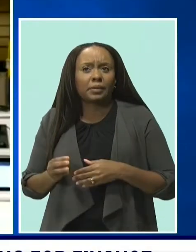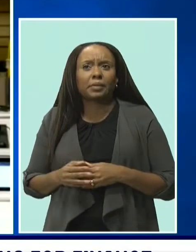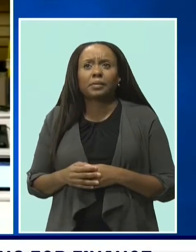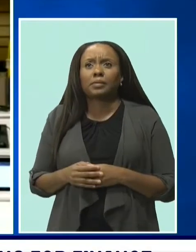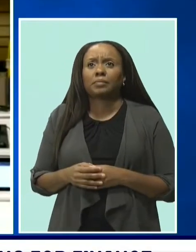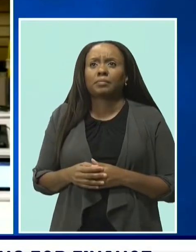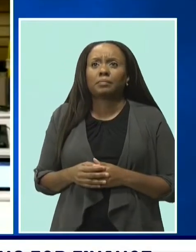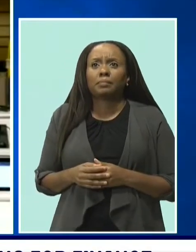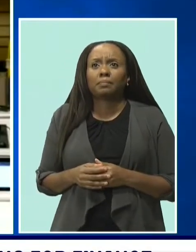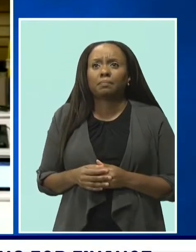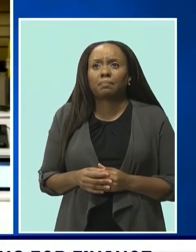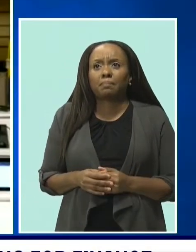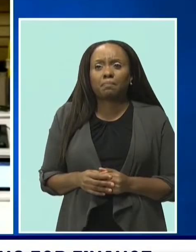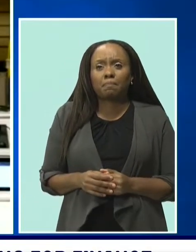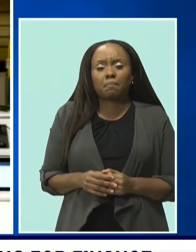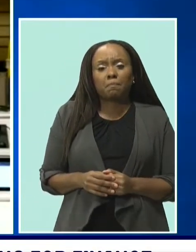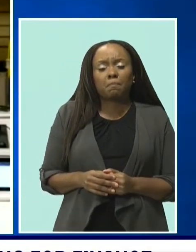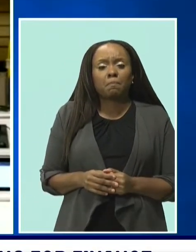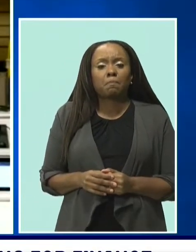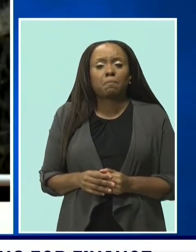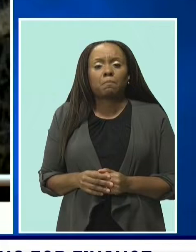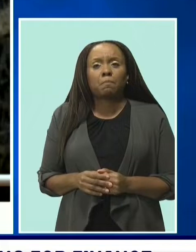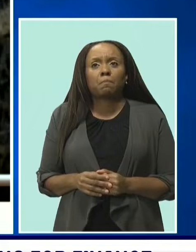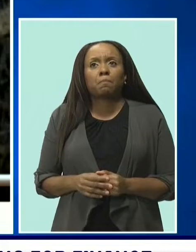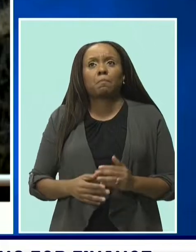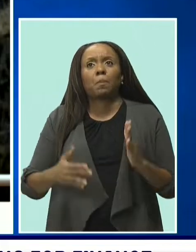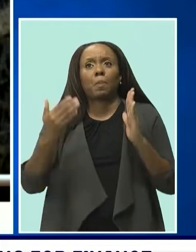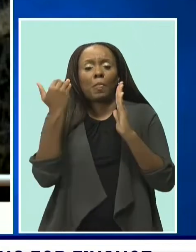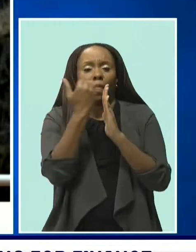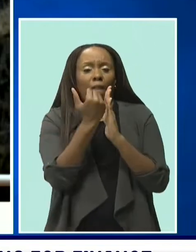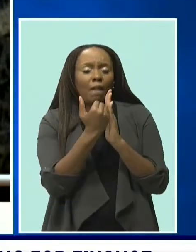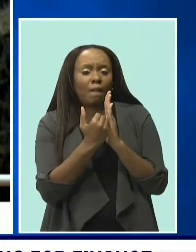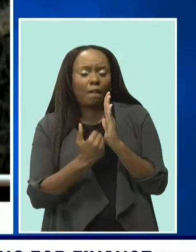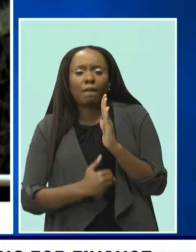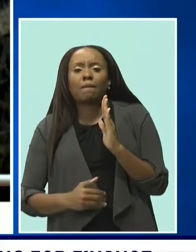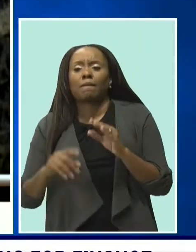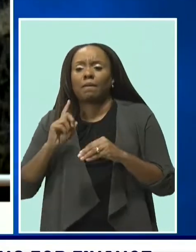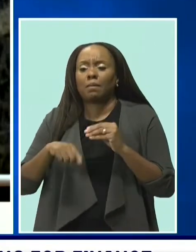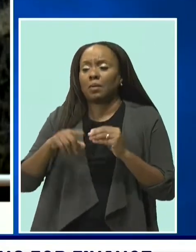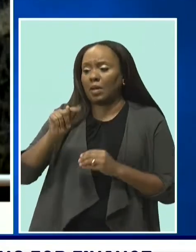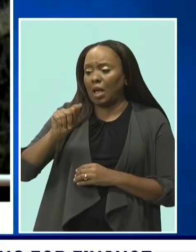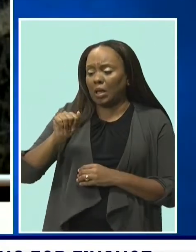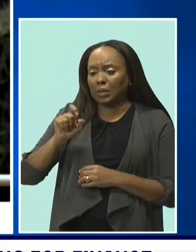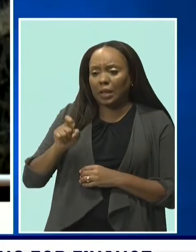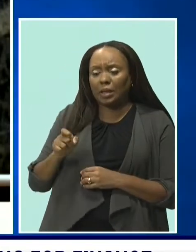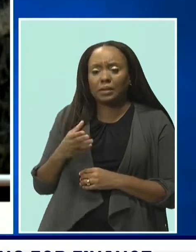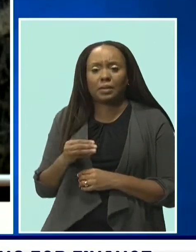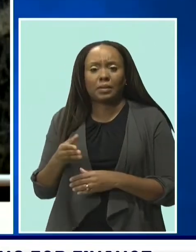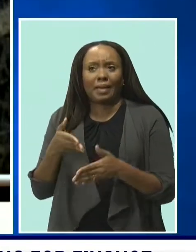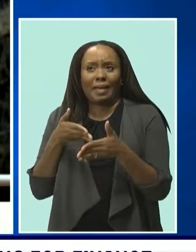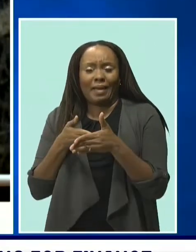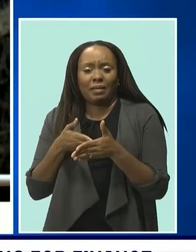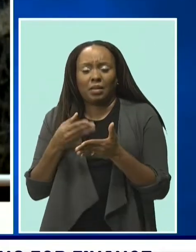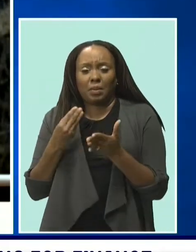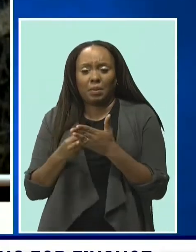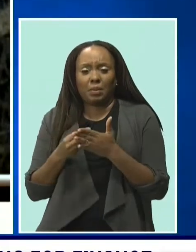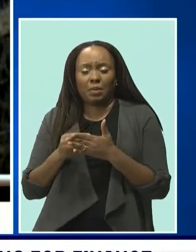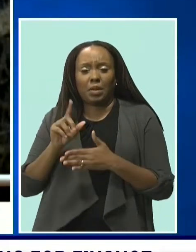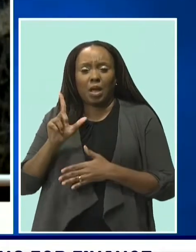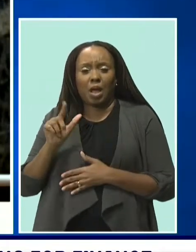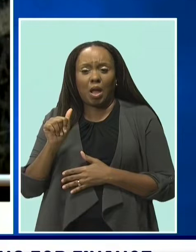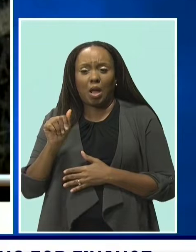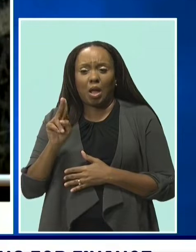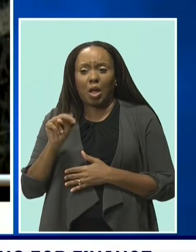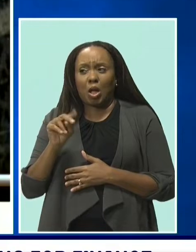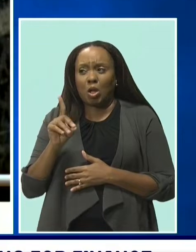Lists on uncooperative jurisdictions and on anti-money laundering and tax and what next. Lists designed to name and